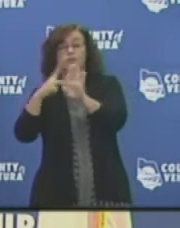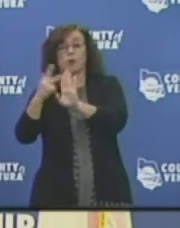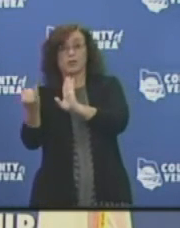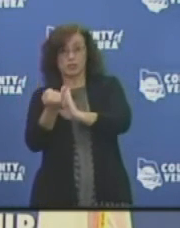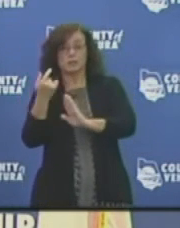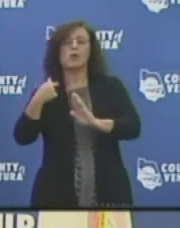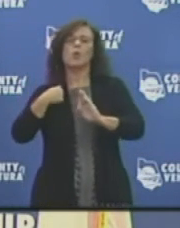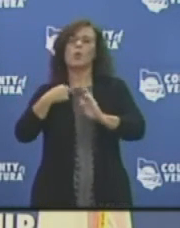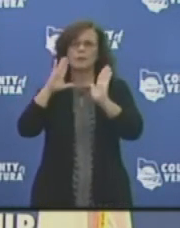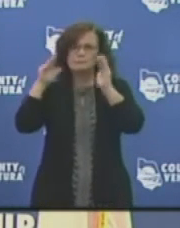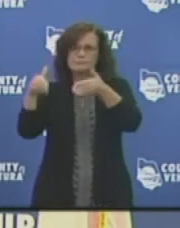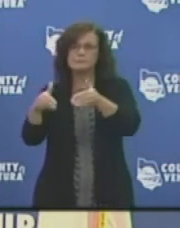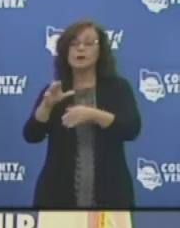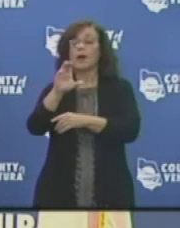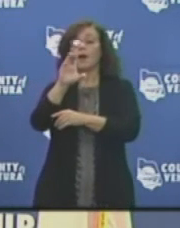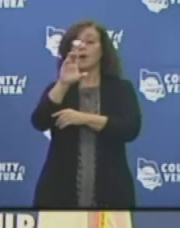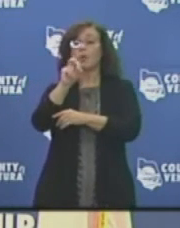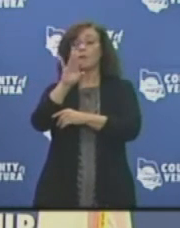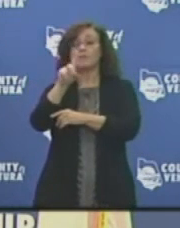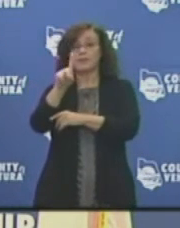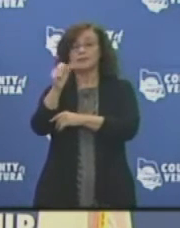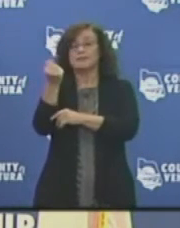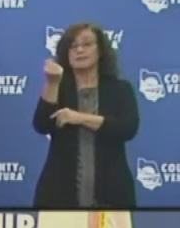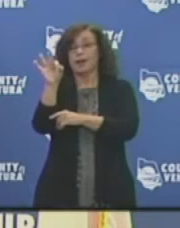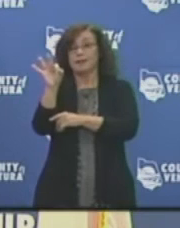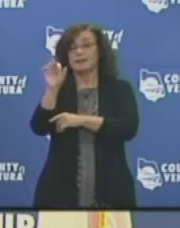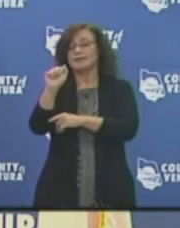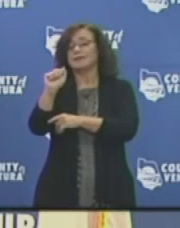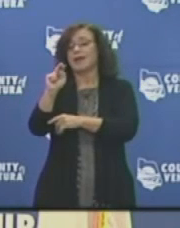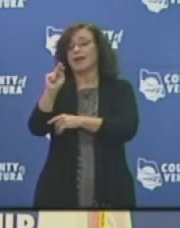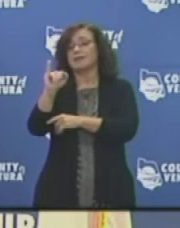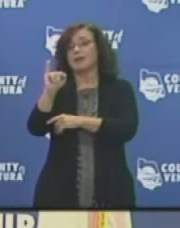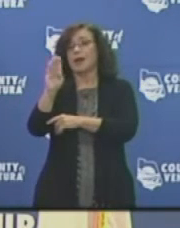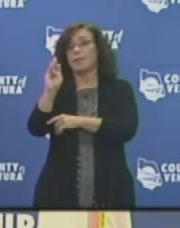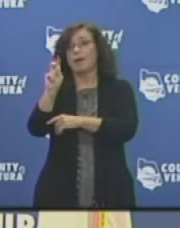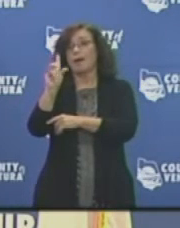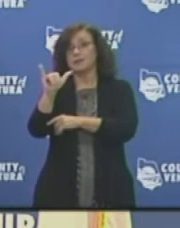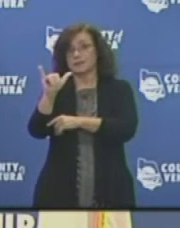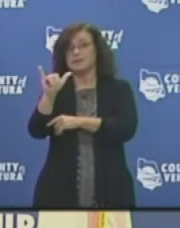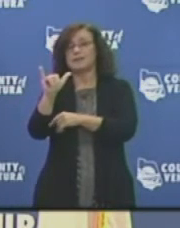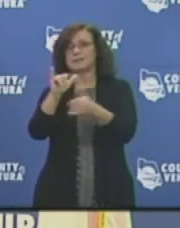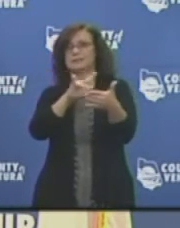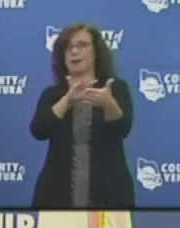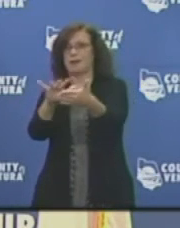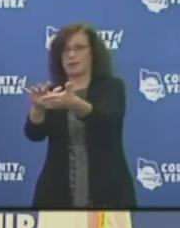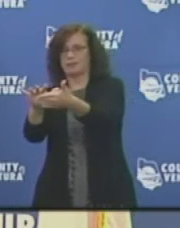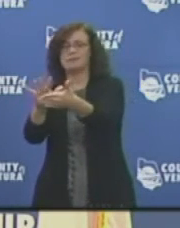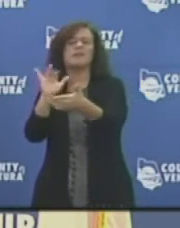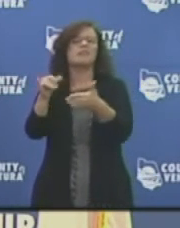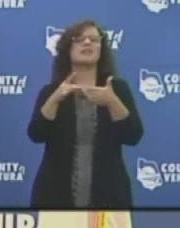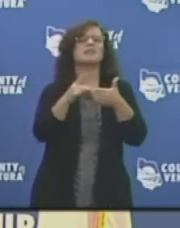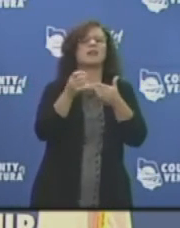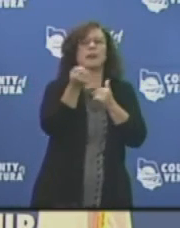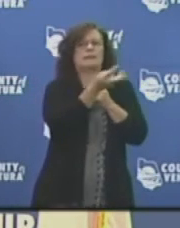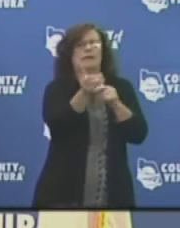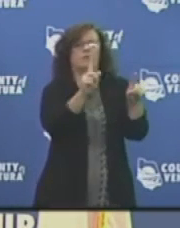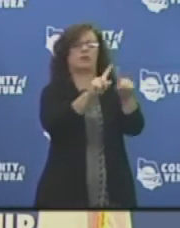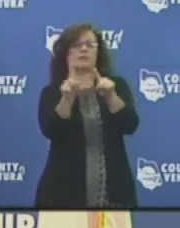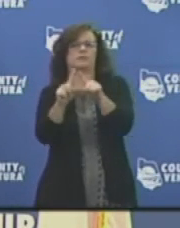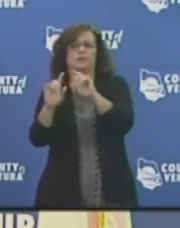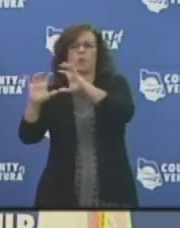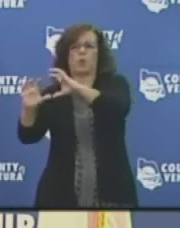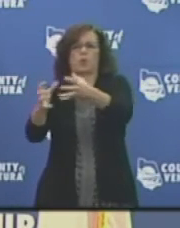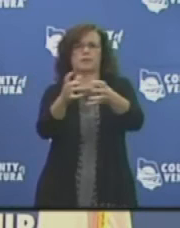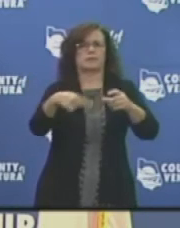COVID-19 antibody study, led by a diverse public-private partnership in Ventura County. We're trying to get answers to